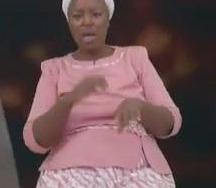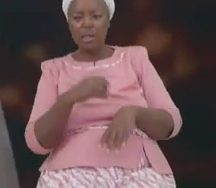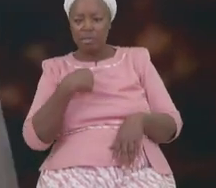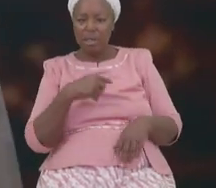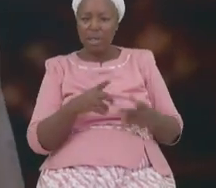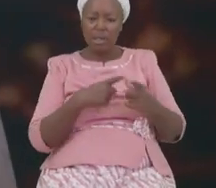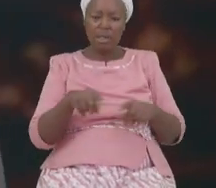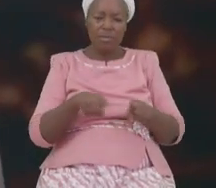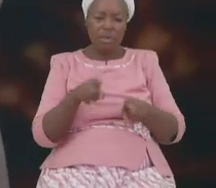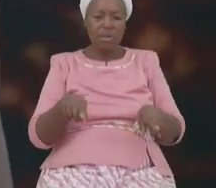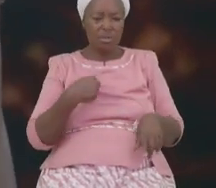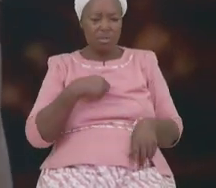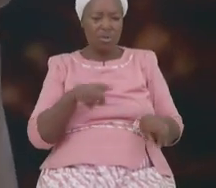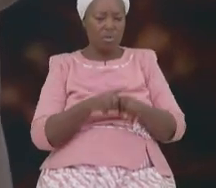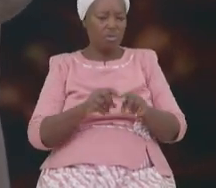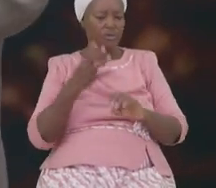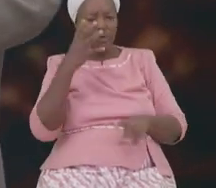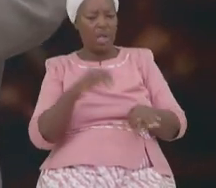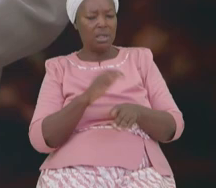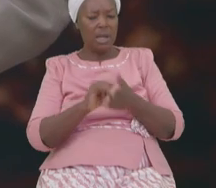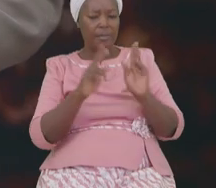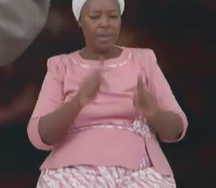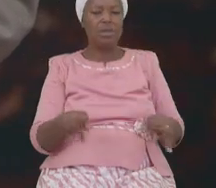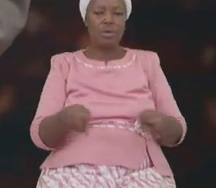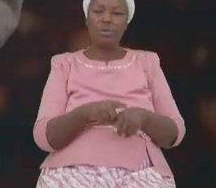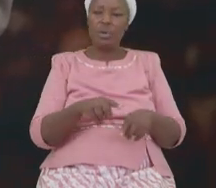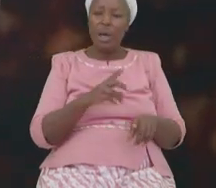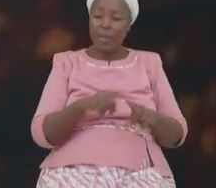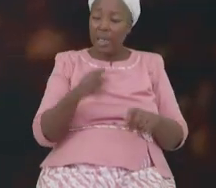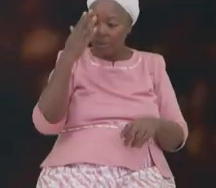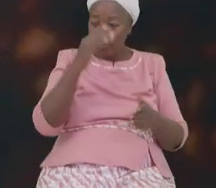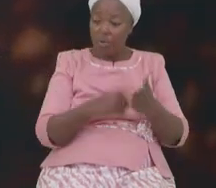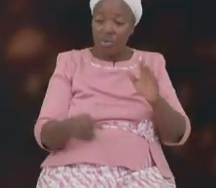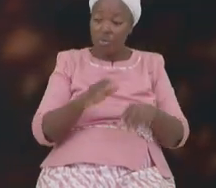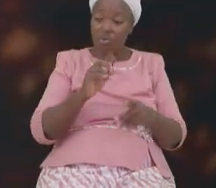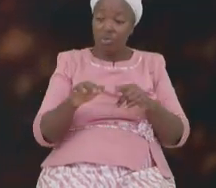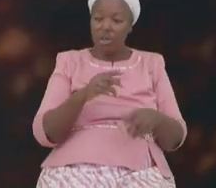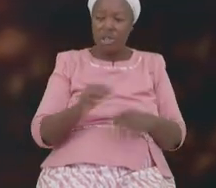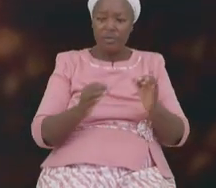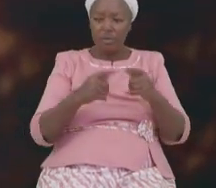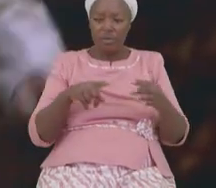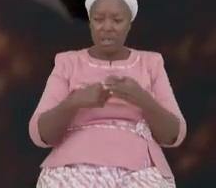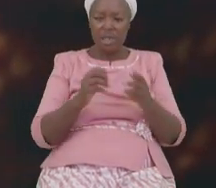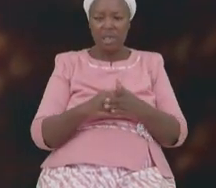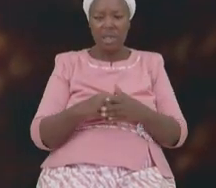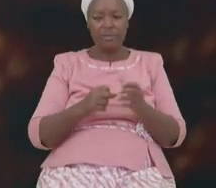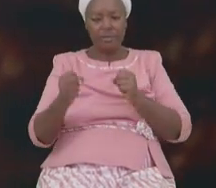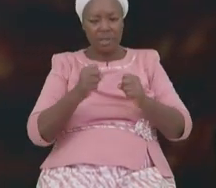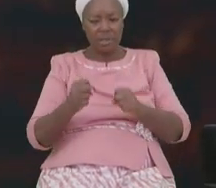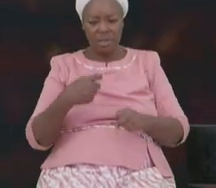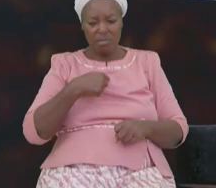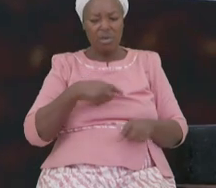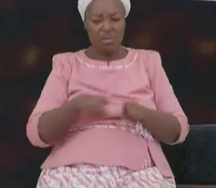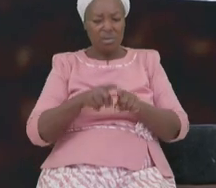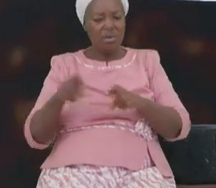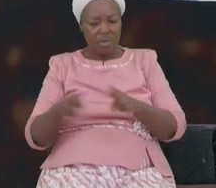know what she used to do. When she wants to start a fight, okay, I'm ready. No, don't be ready for evil.